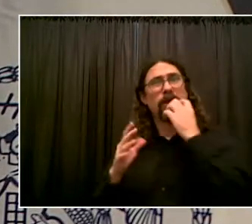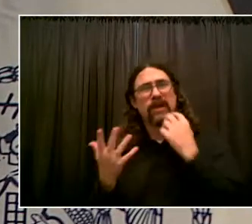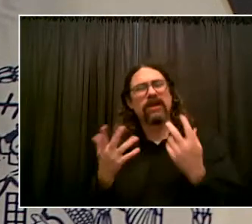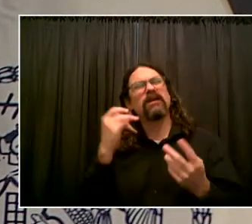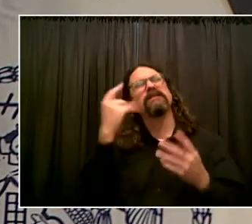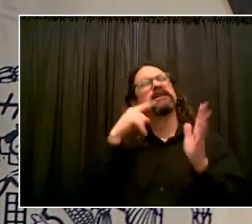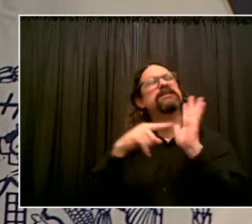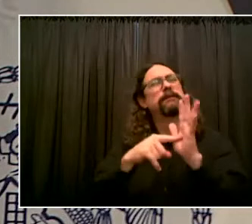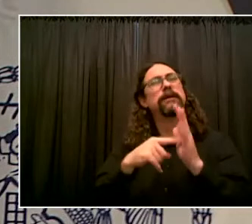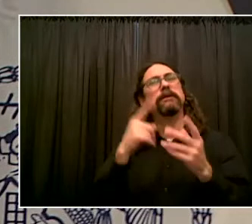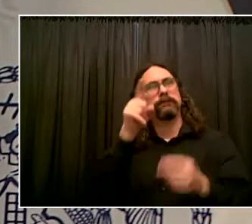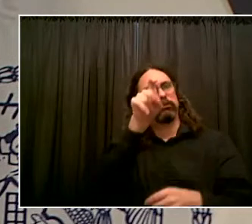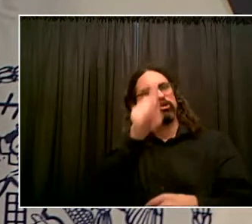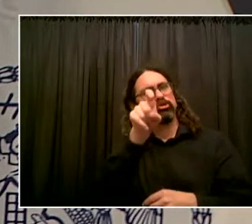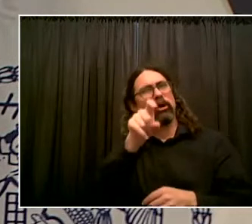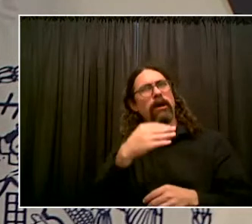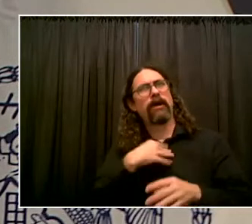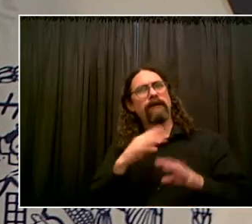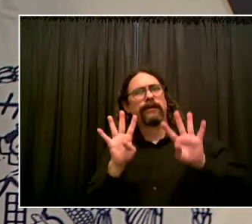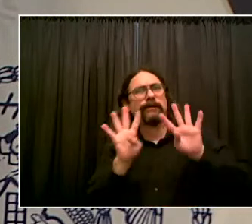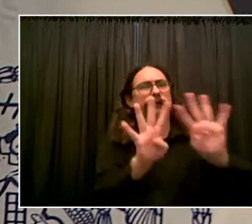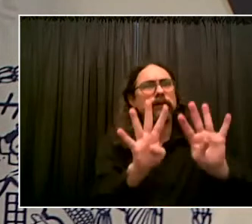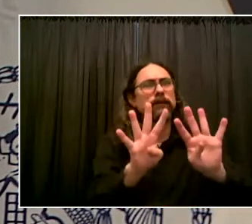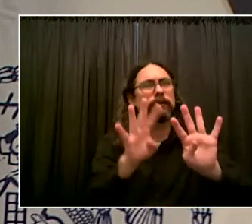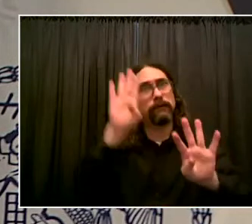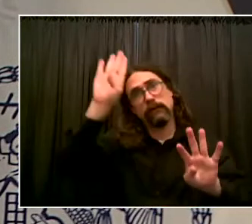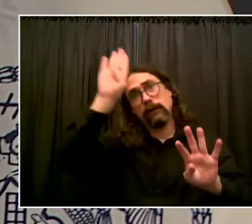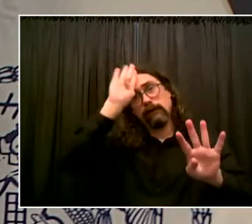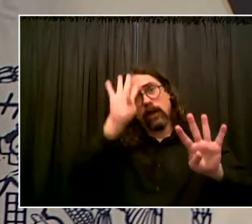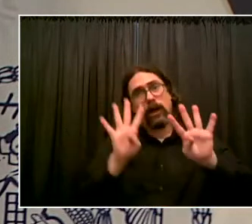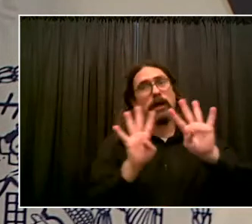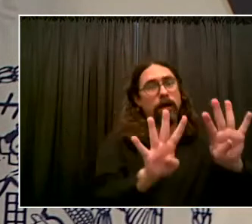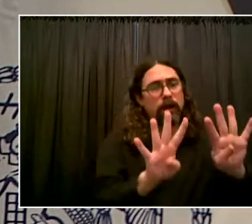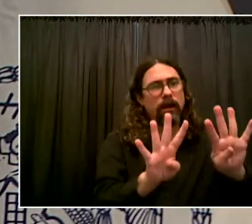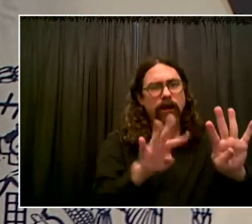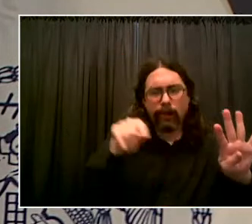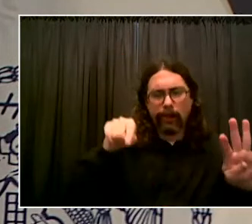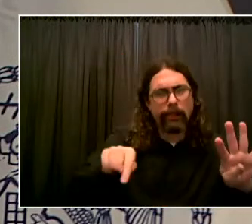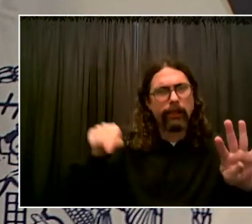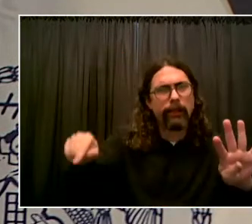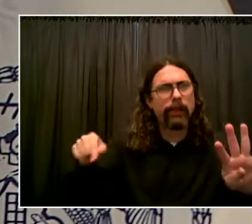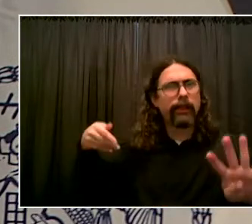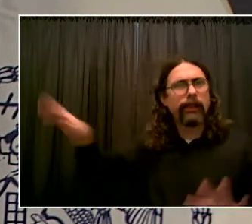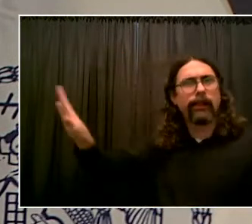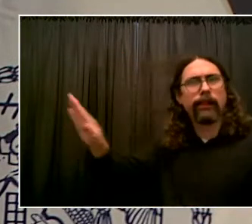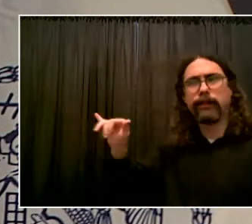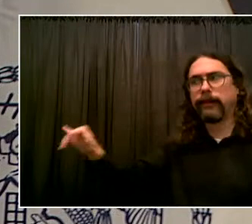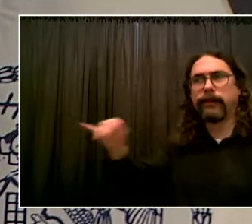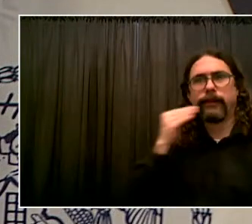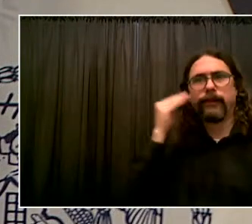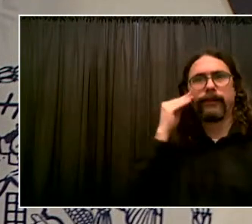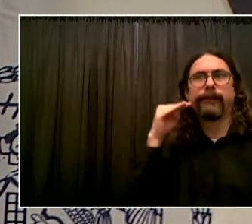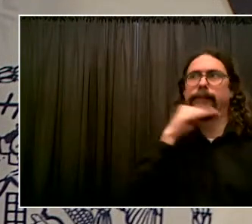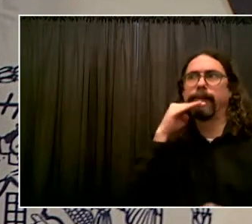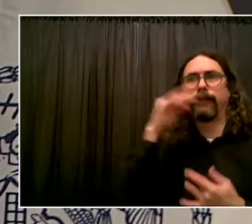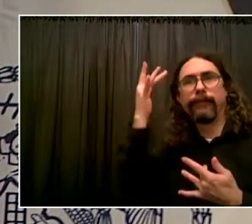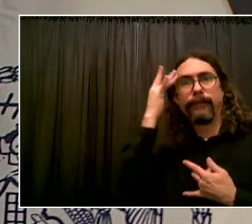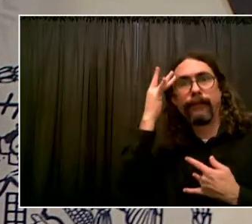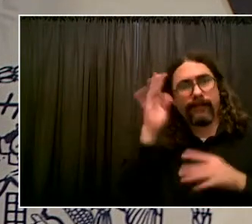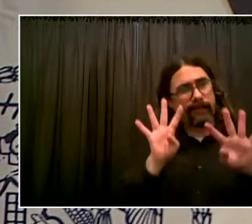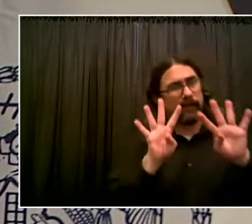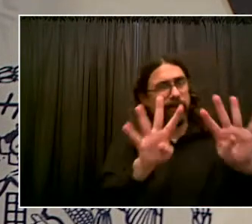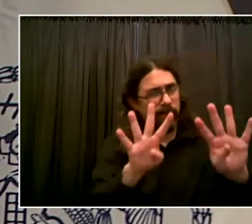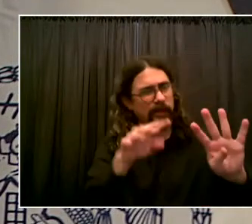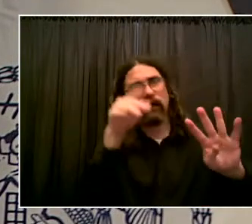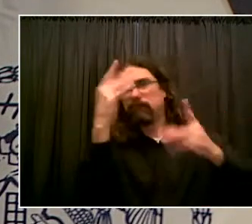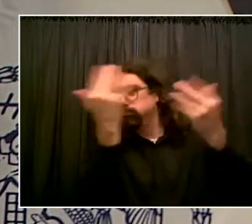there are real consequences. There's a normal disciplinary process around that, and there's real consequences. Commissioner Nigro, just to clarify the